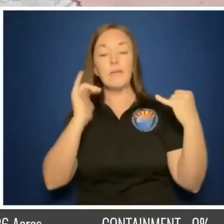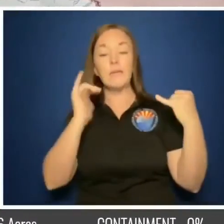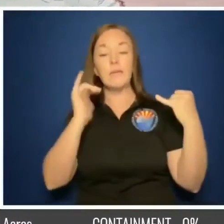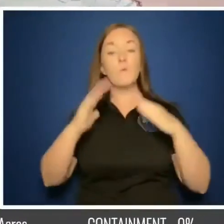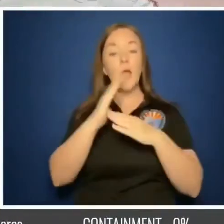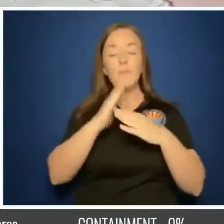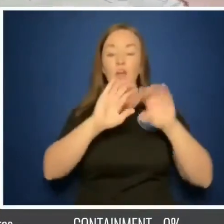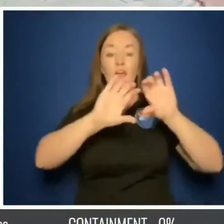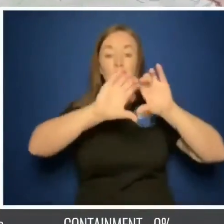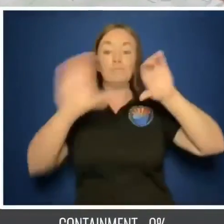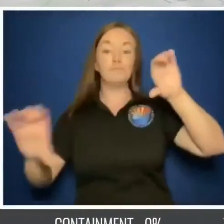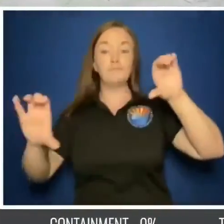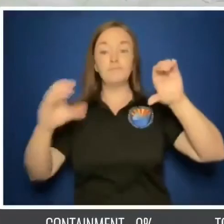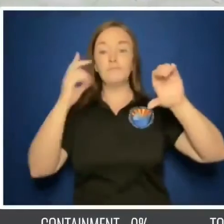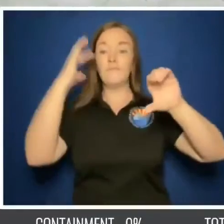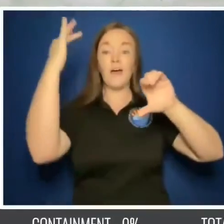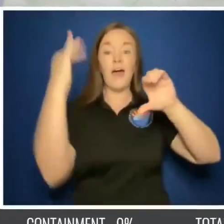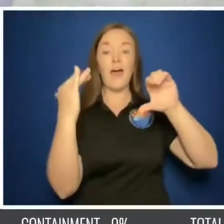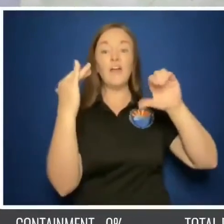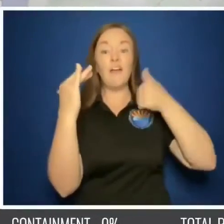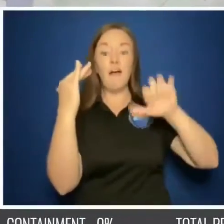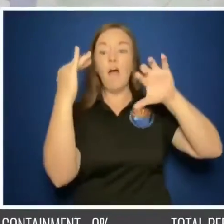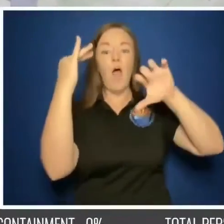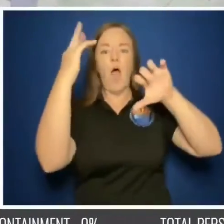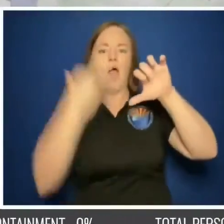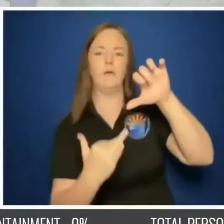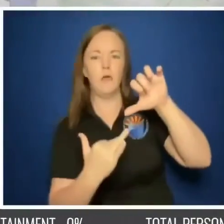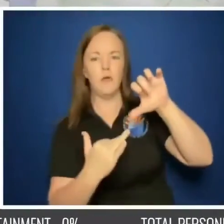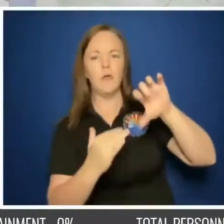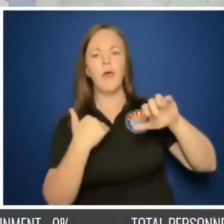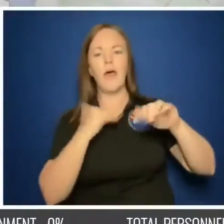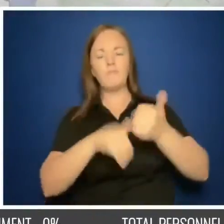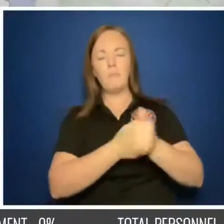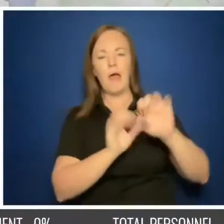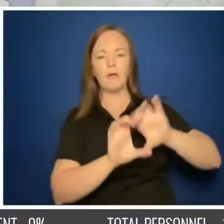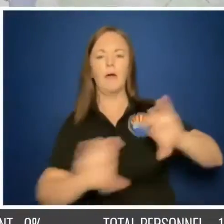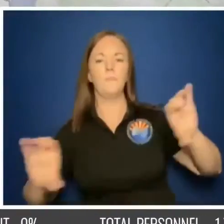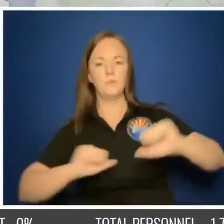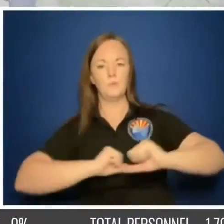for stuff that's outside of our control there, like weather and